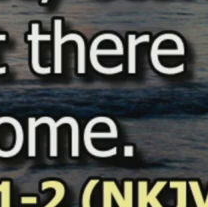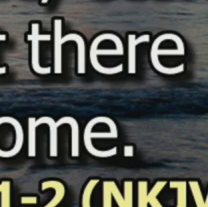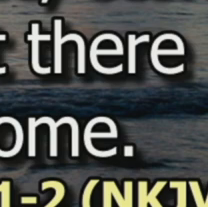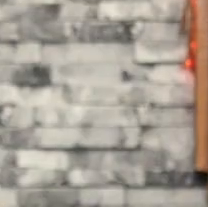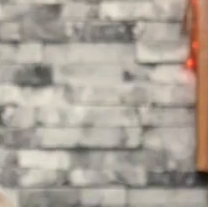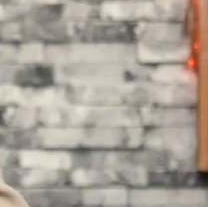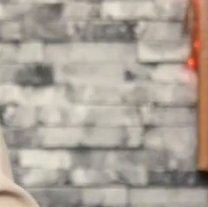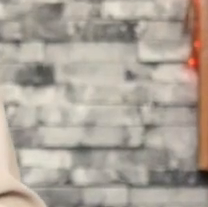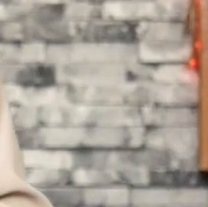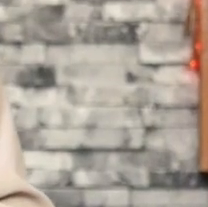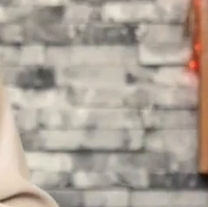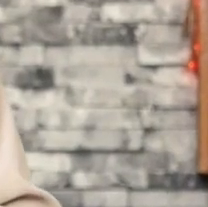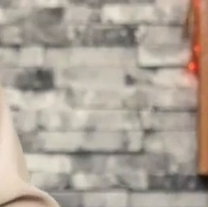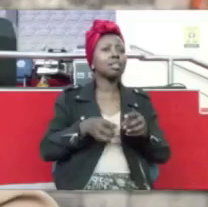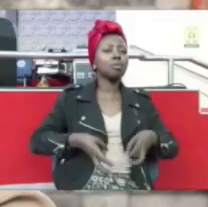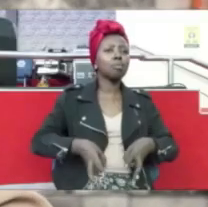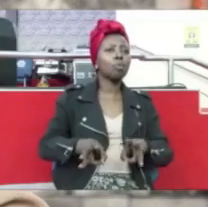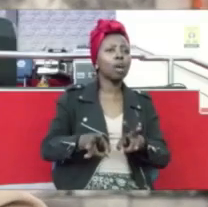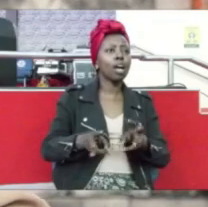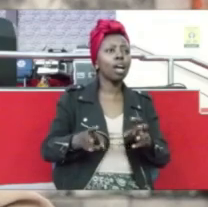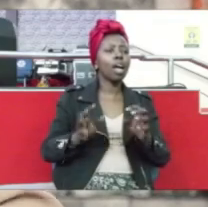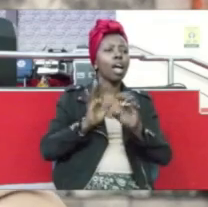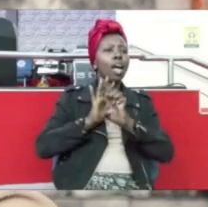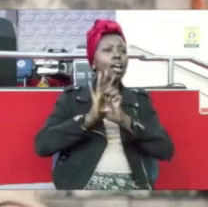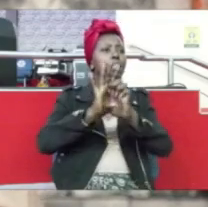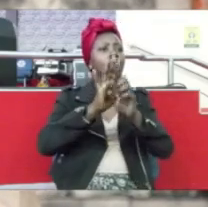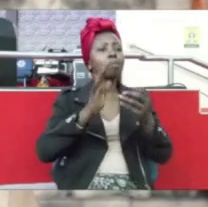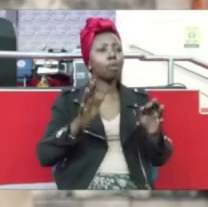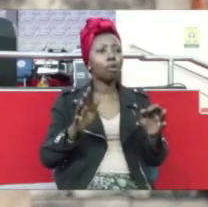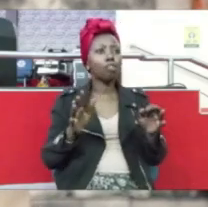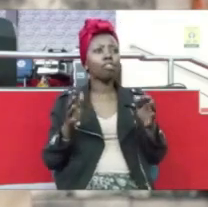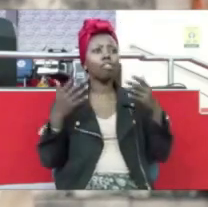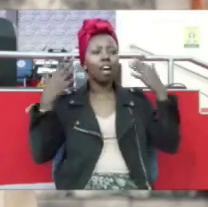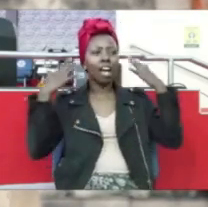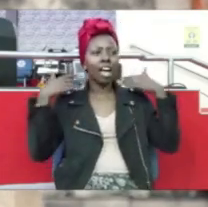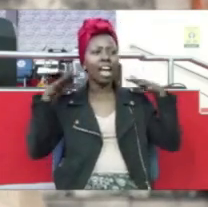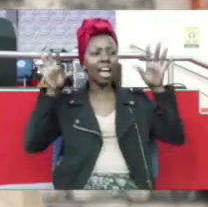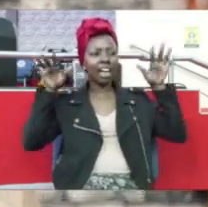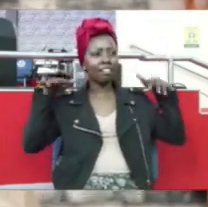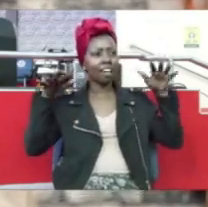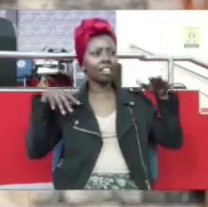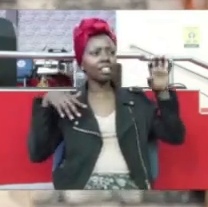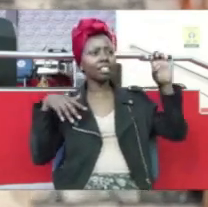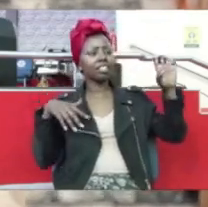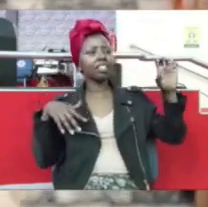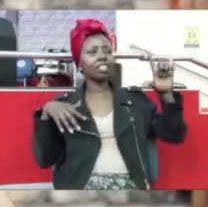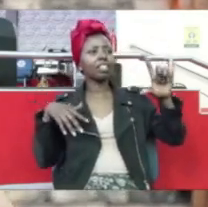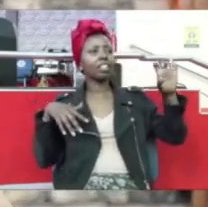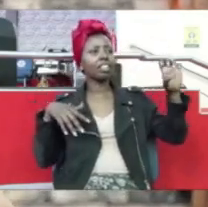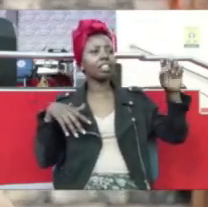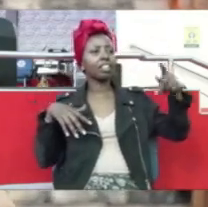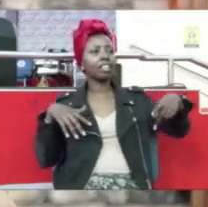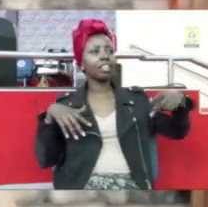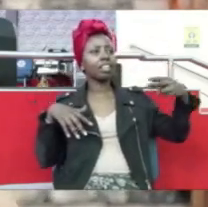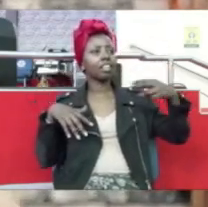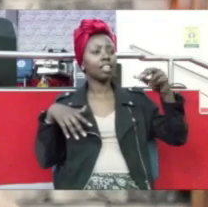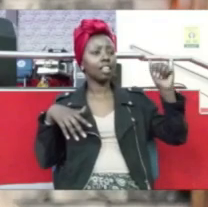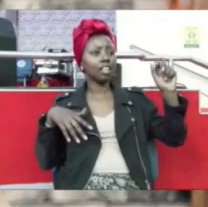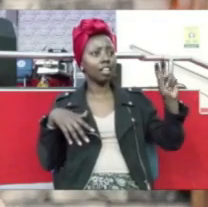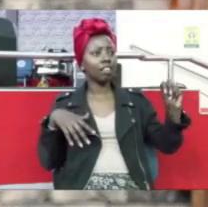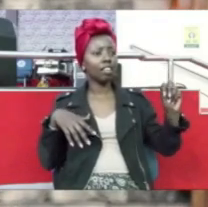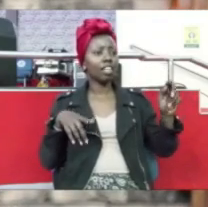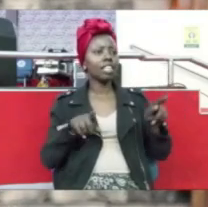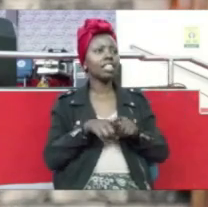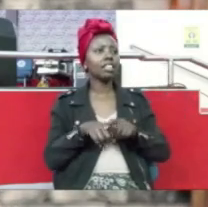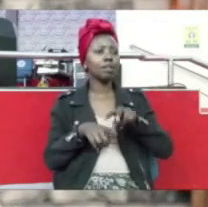wa elephant na rat. You remember we gave an example of how many of us remember that example? Ya ndovu na panya. The elephant and the rat. Sawa